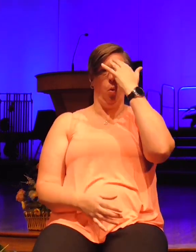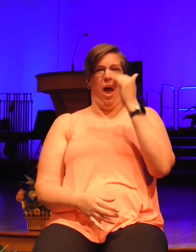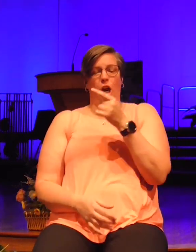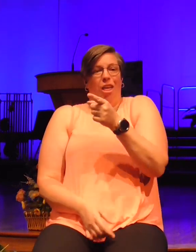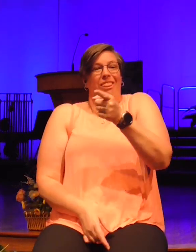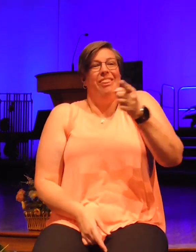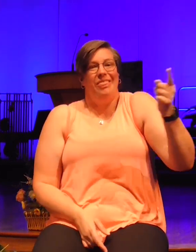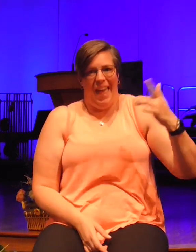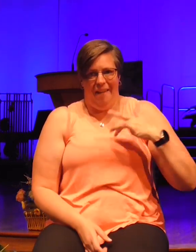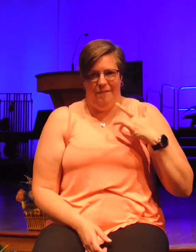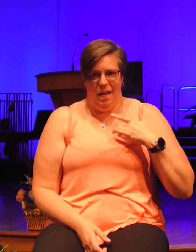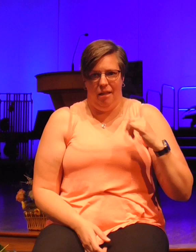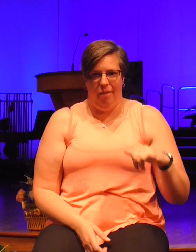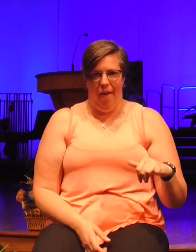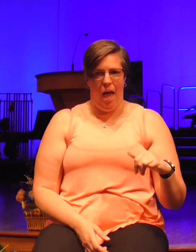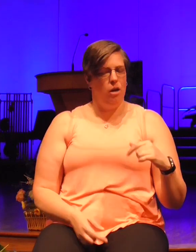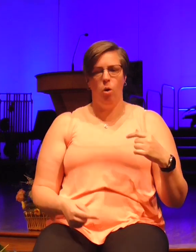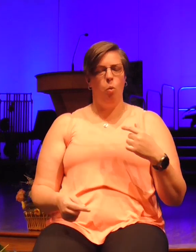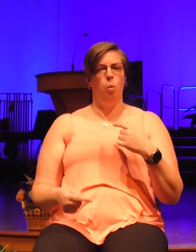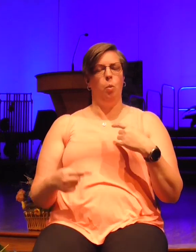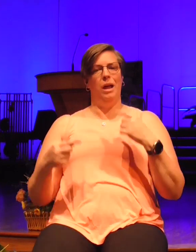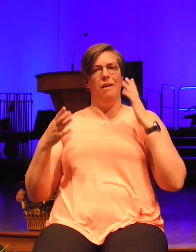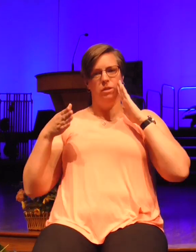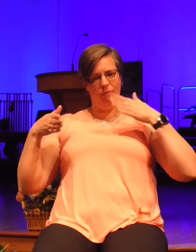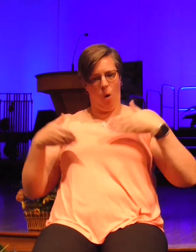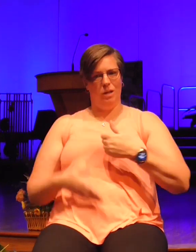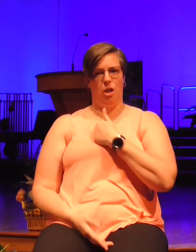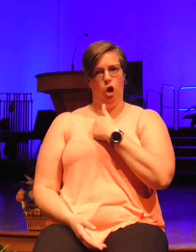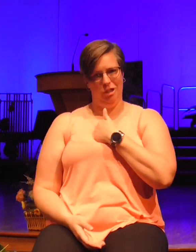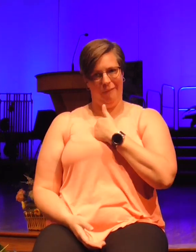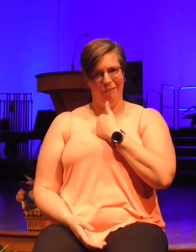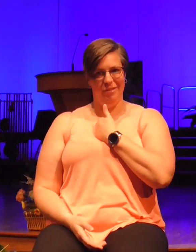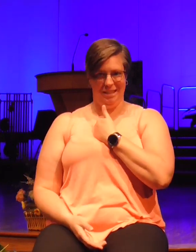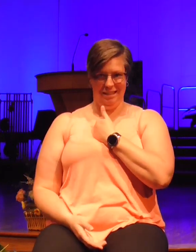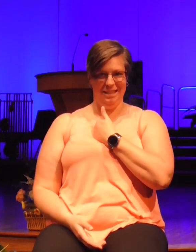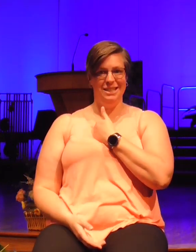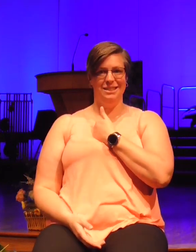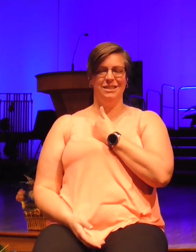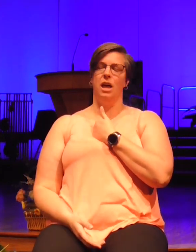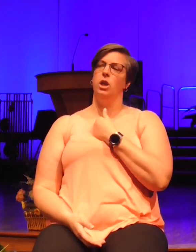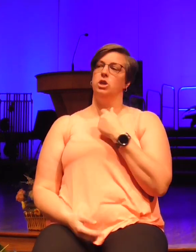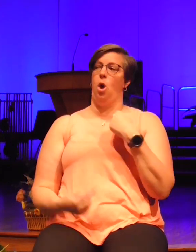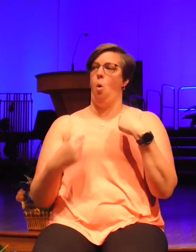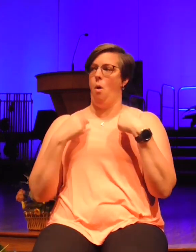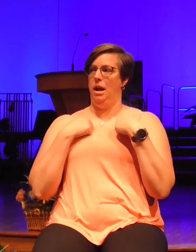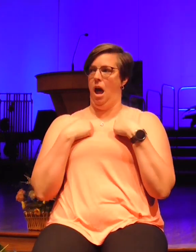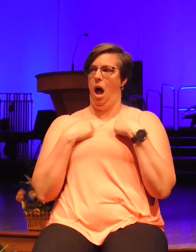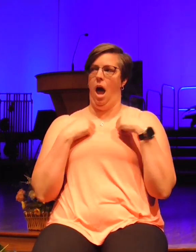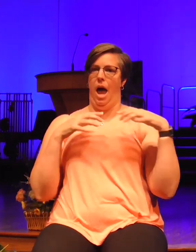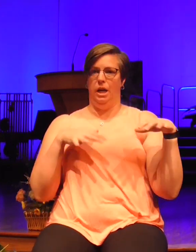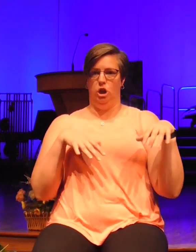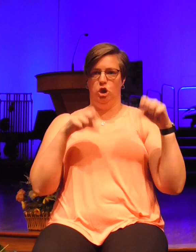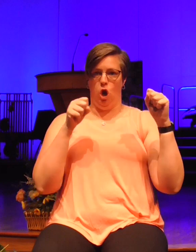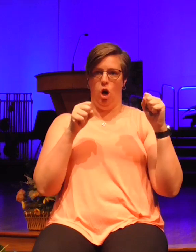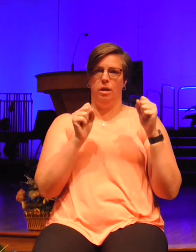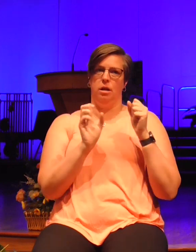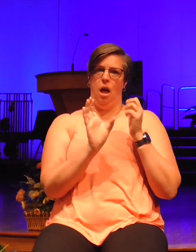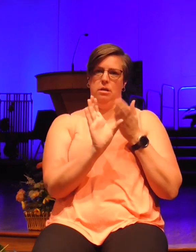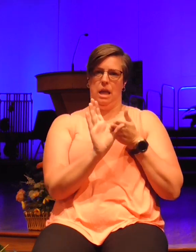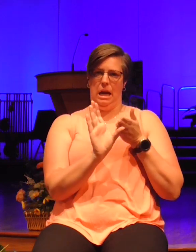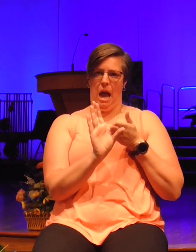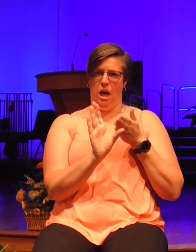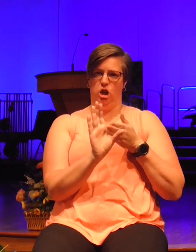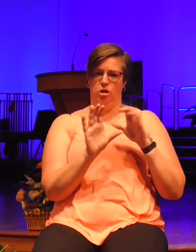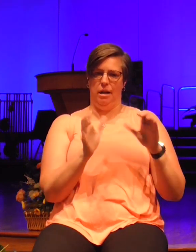power and energy back to ourselves. When I took the metapsychiatry class many years ago